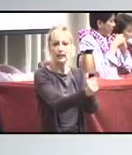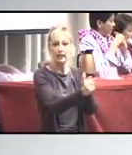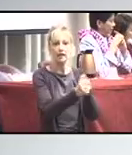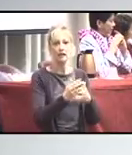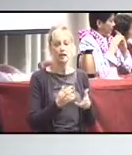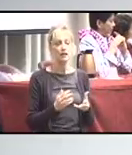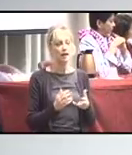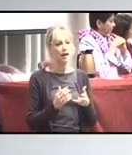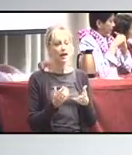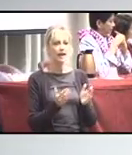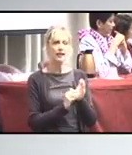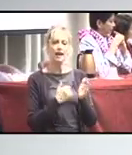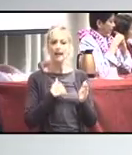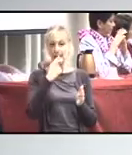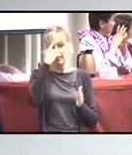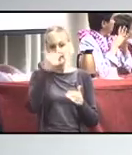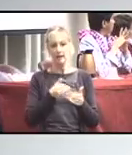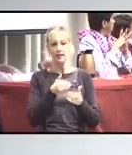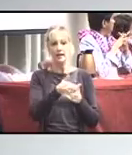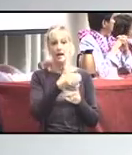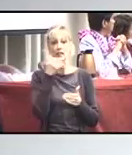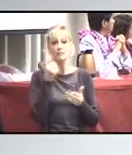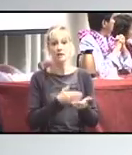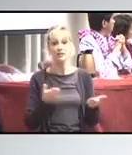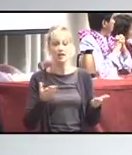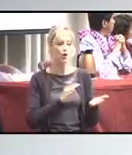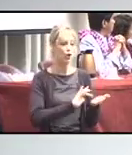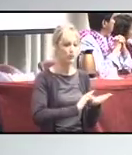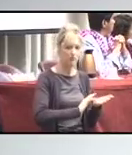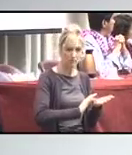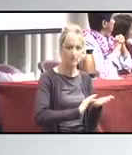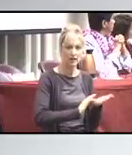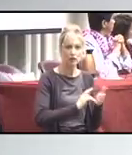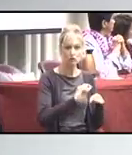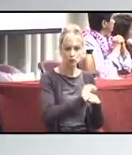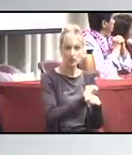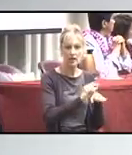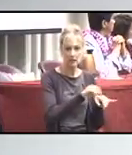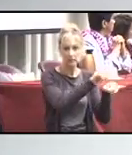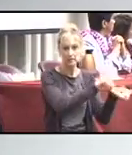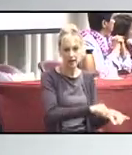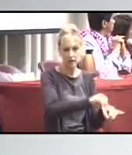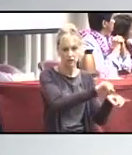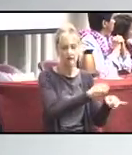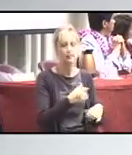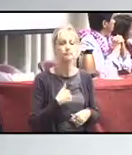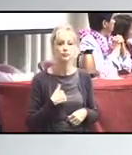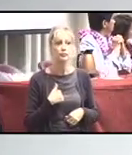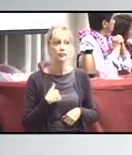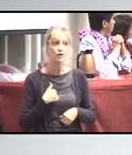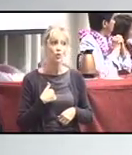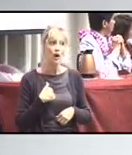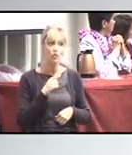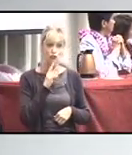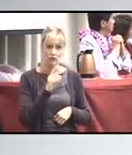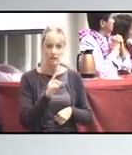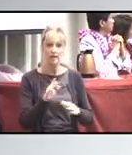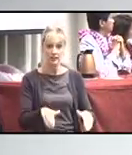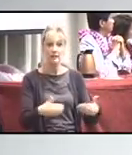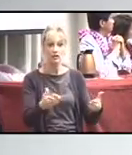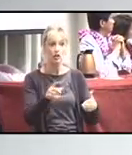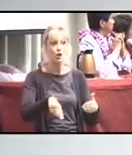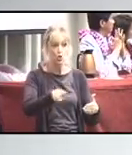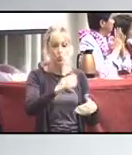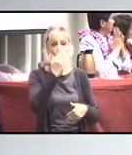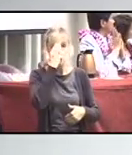follow. And again, I think the next best thing coming up are the medical training and standards. So I would highly suggest that all of you know what